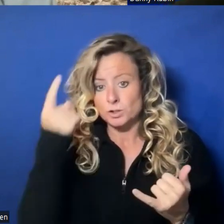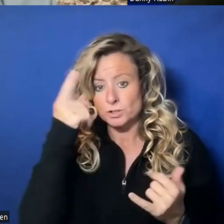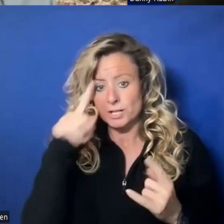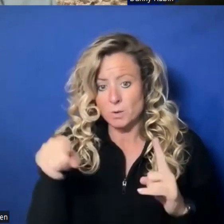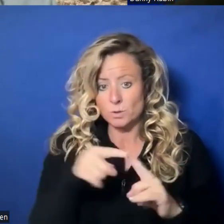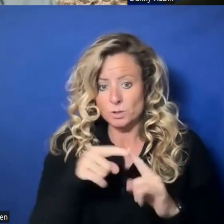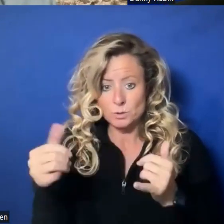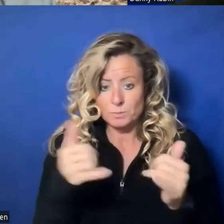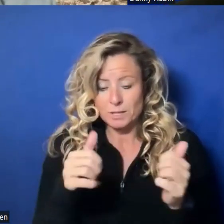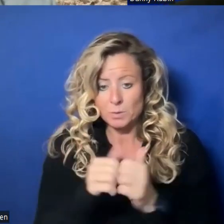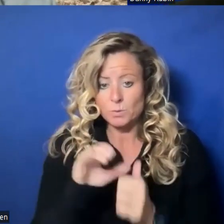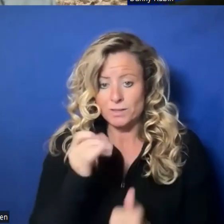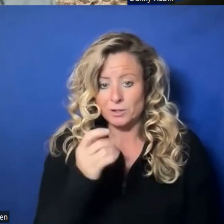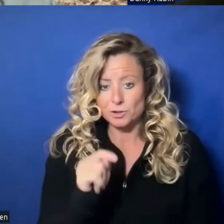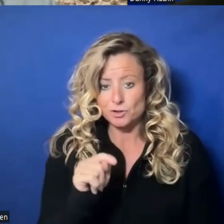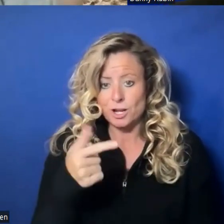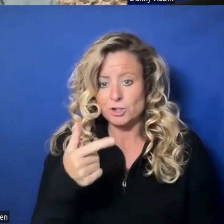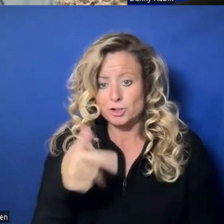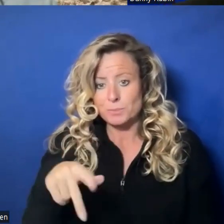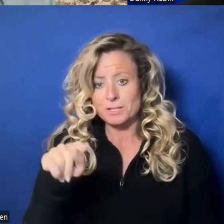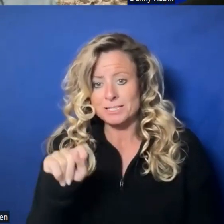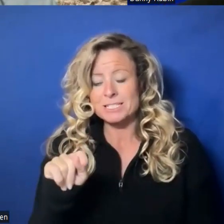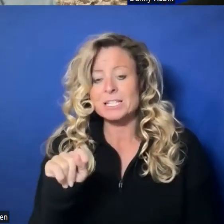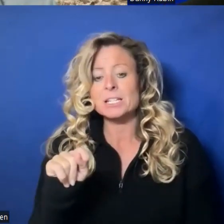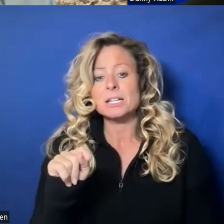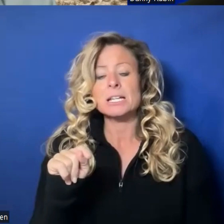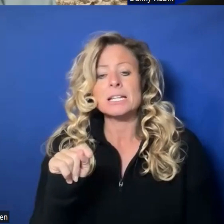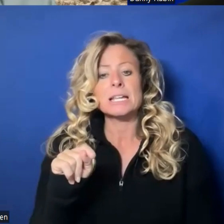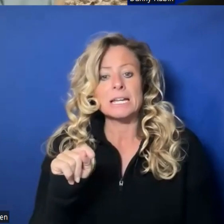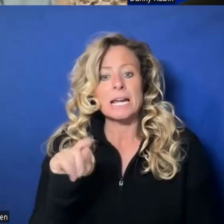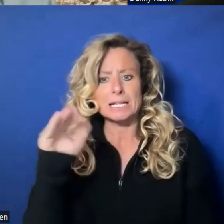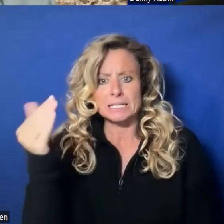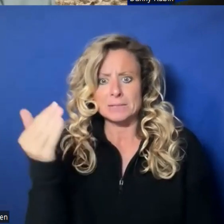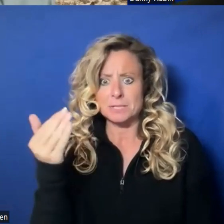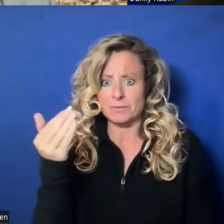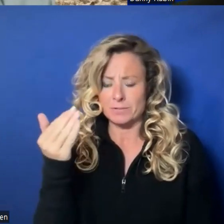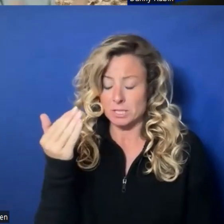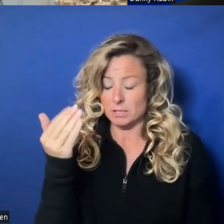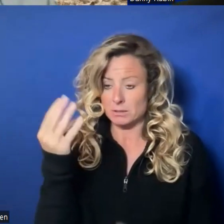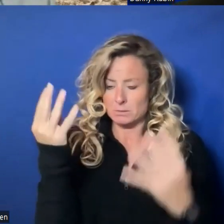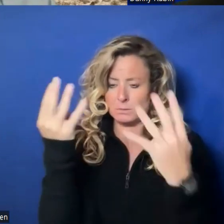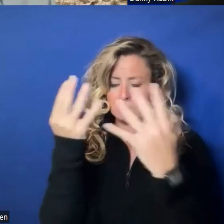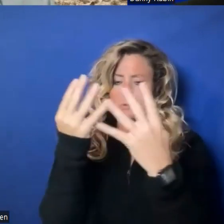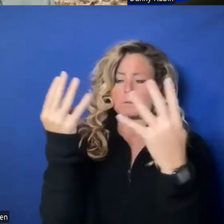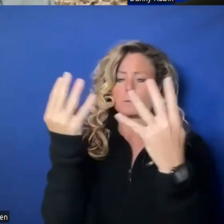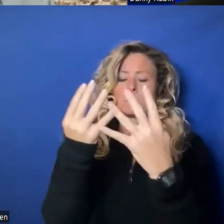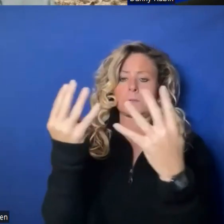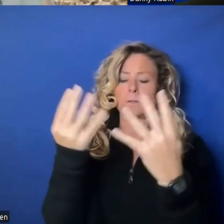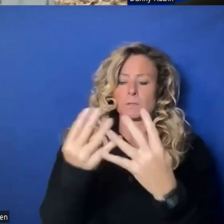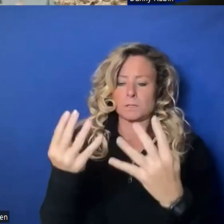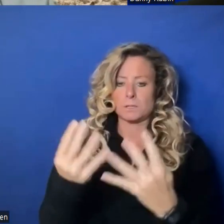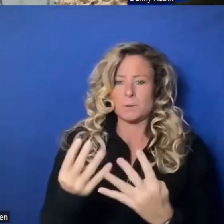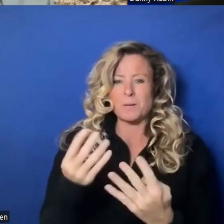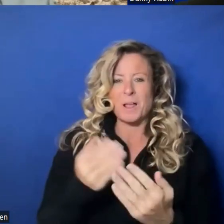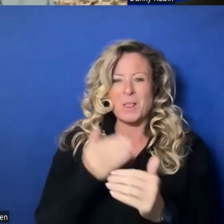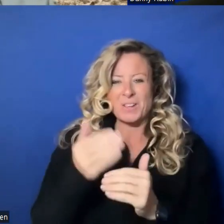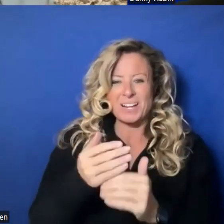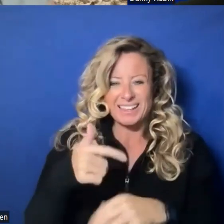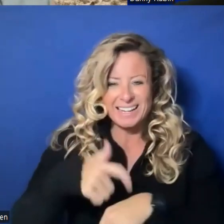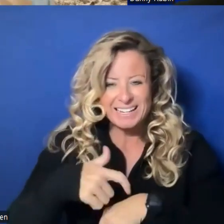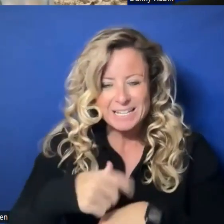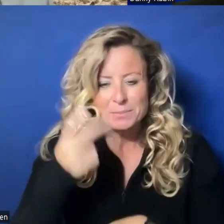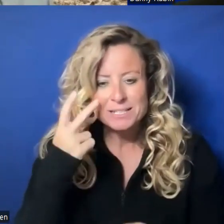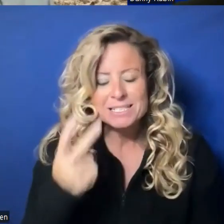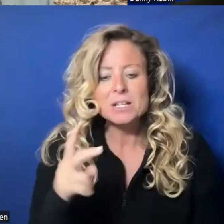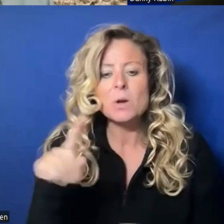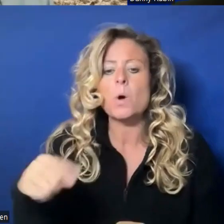play with ChatGPT, and sometimes it's hallucinating. So look at it next time and you will see that it's